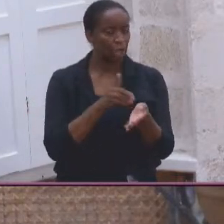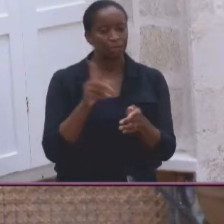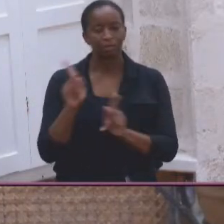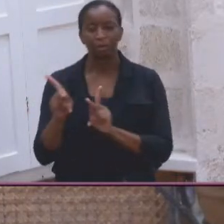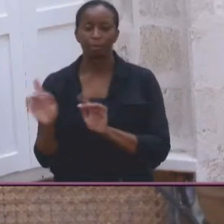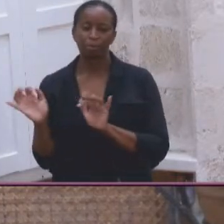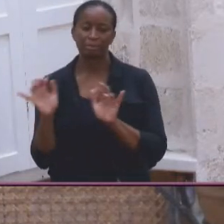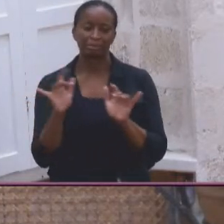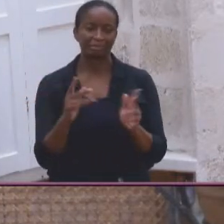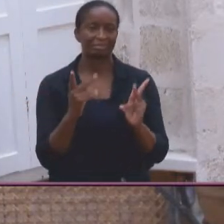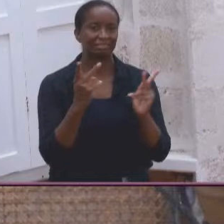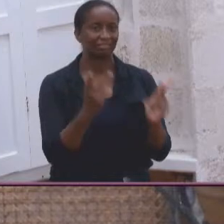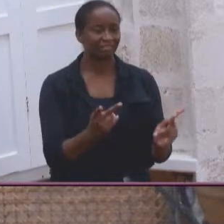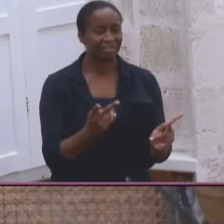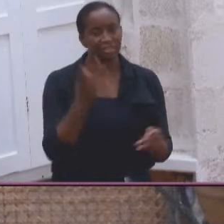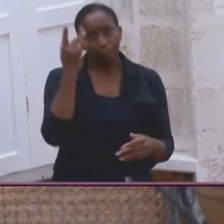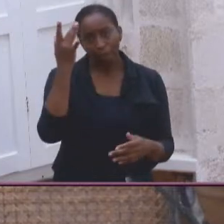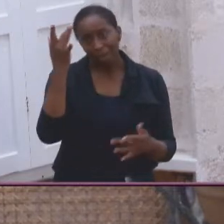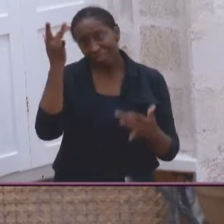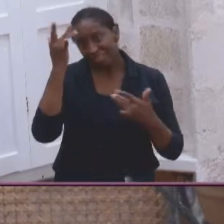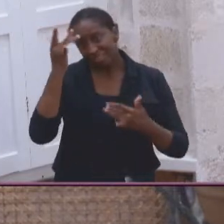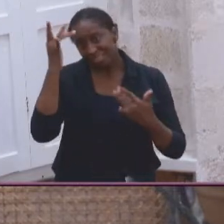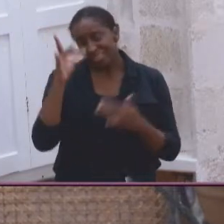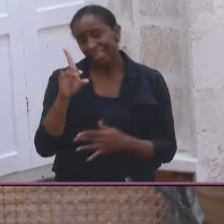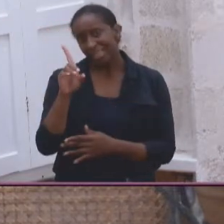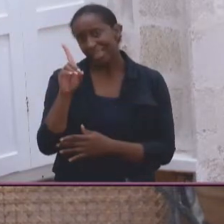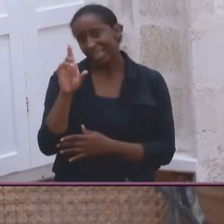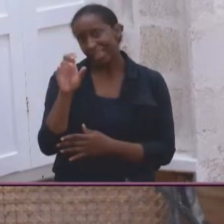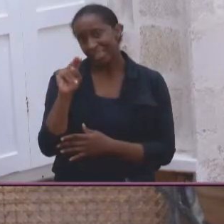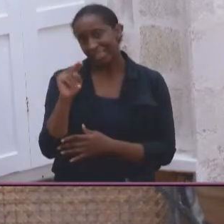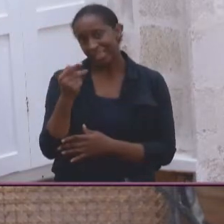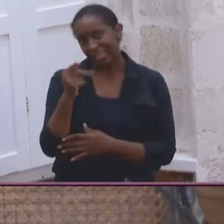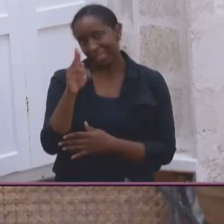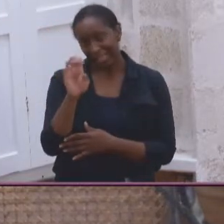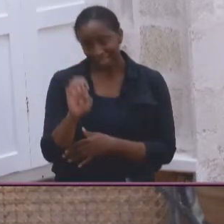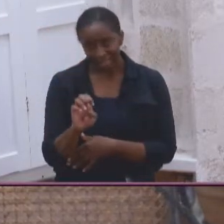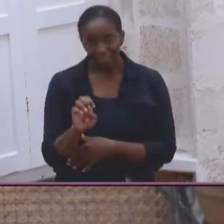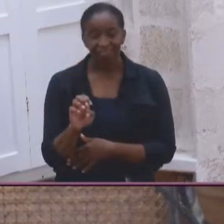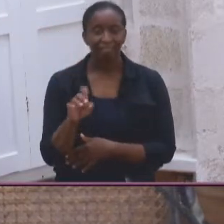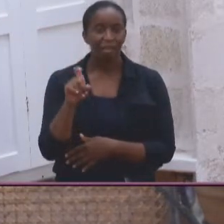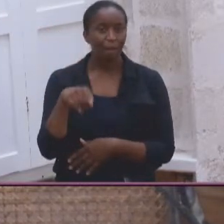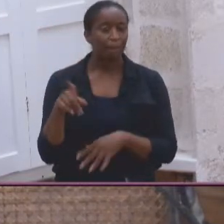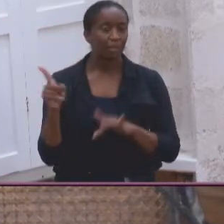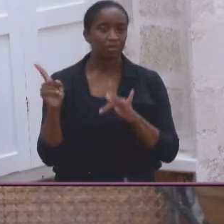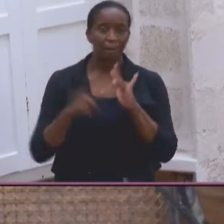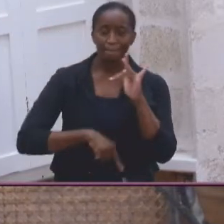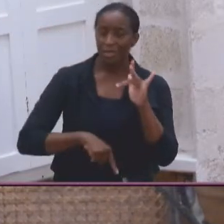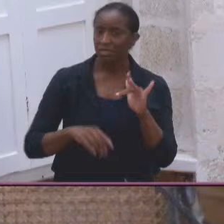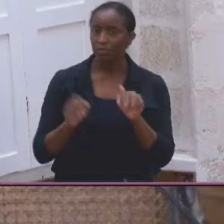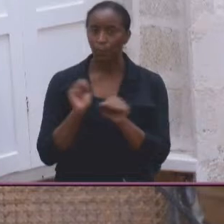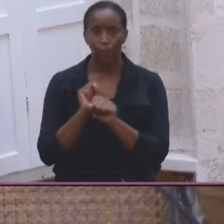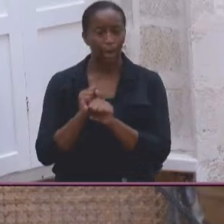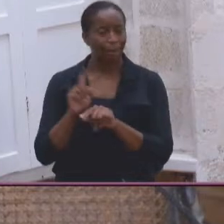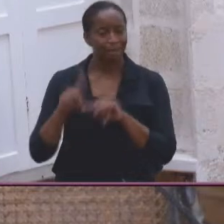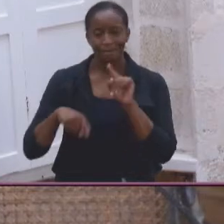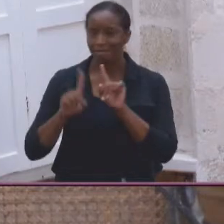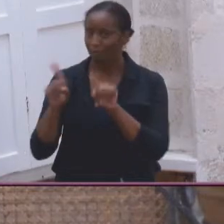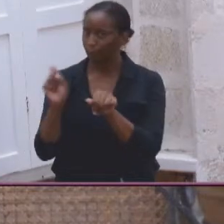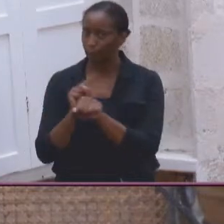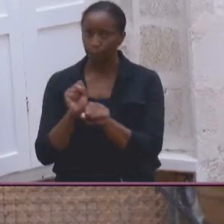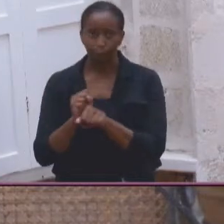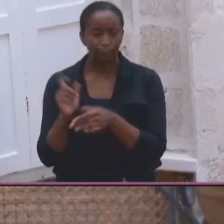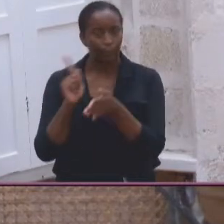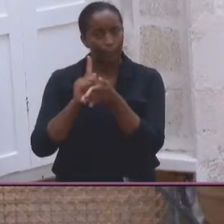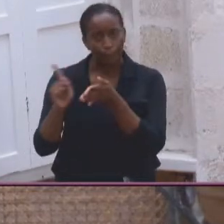off of work, and then it spreads throughout every individual in the household. So it does have a tremendous impact